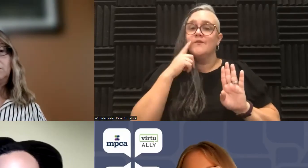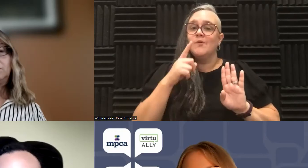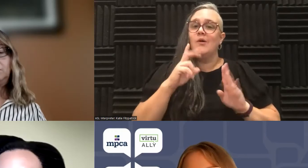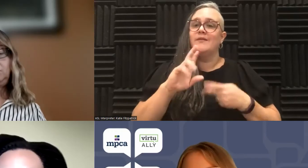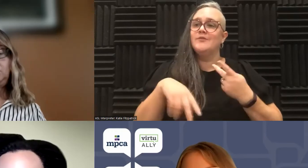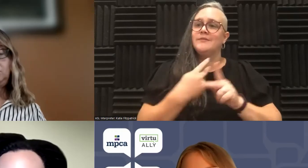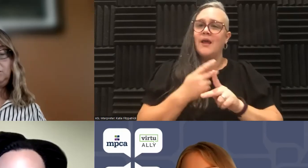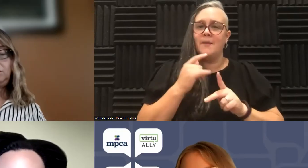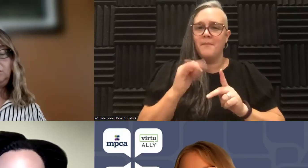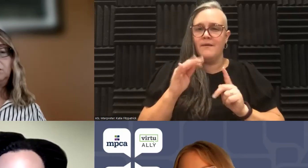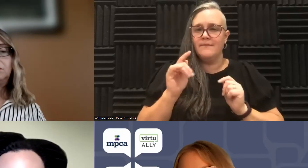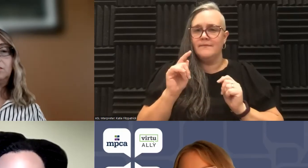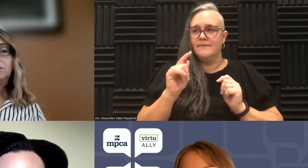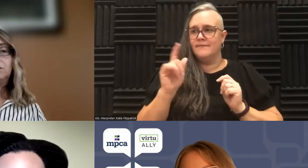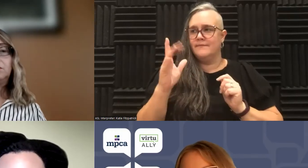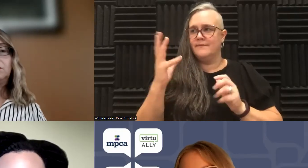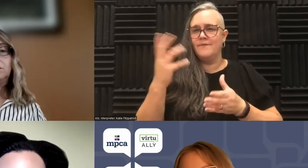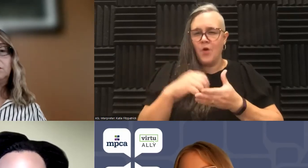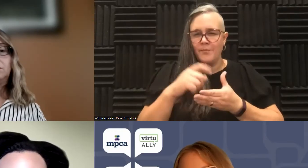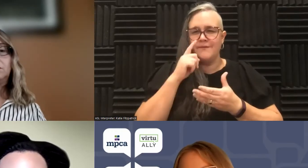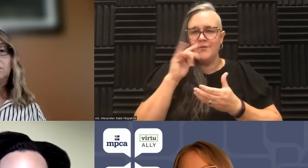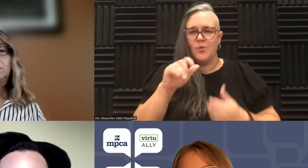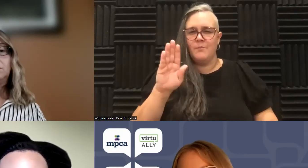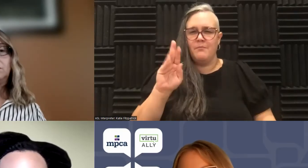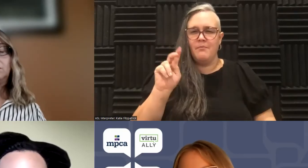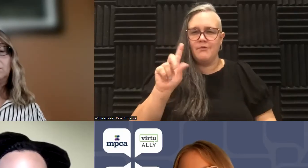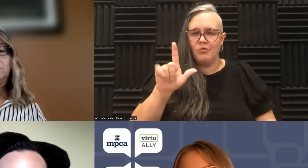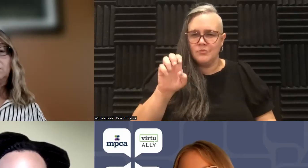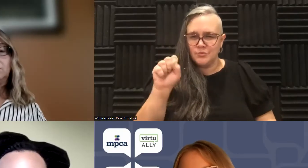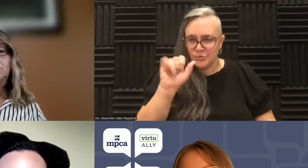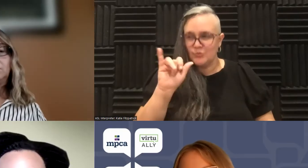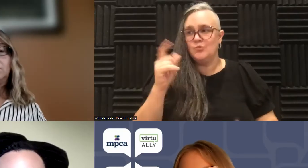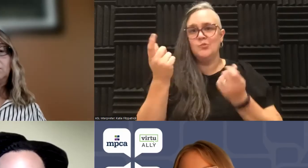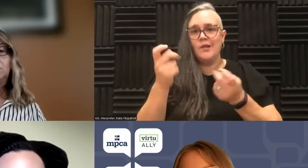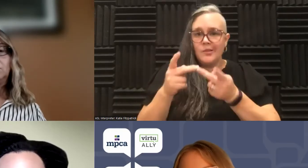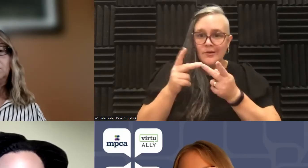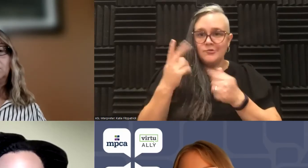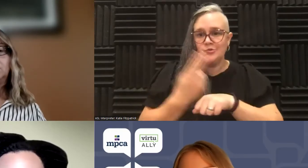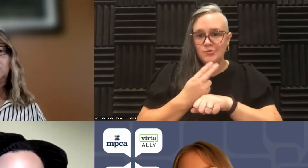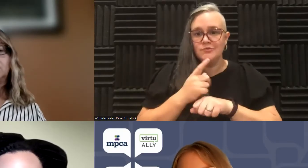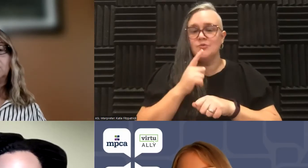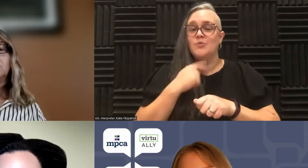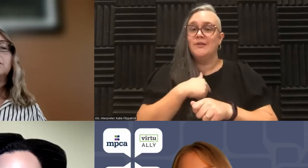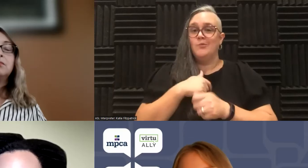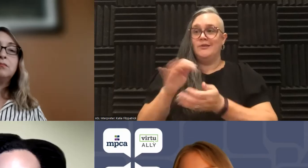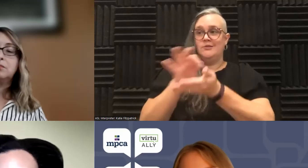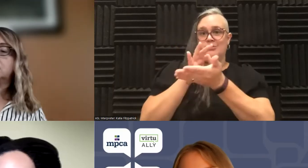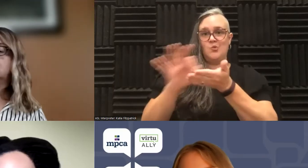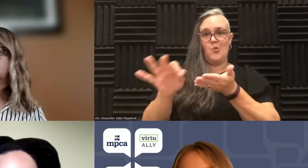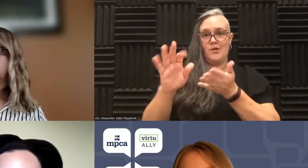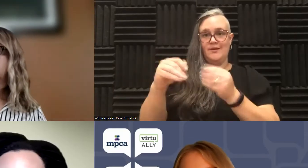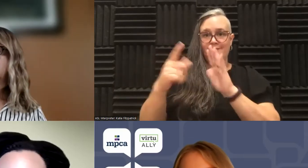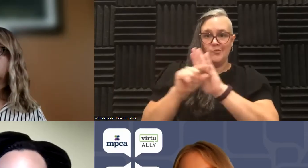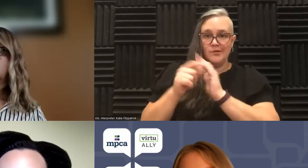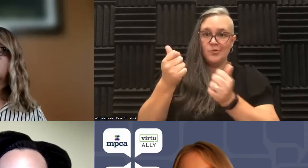level of participation within the bundles. So, they score them based on which bundles